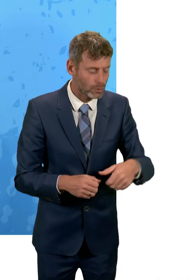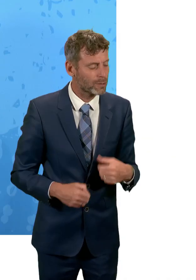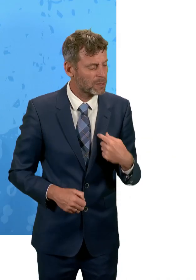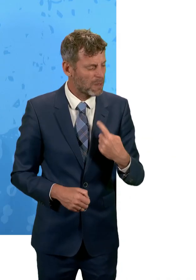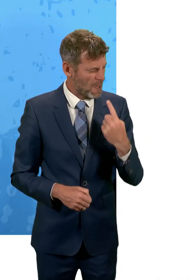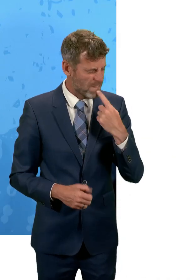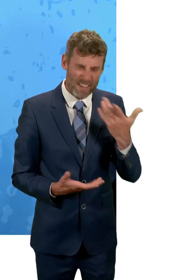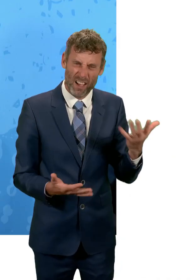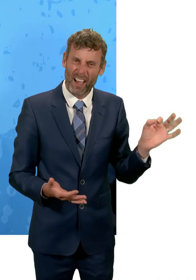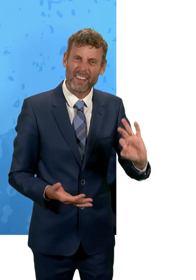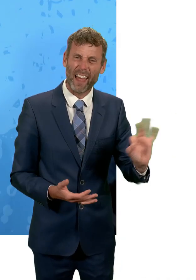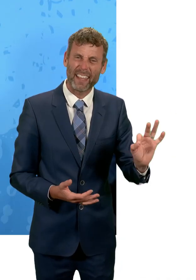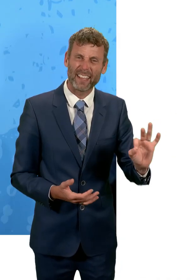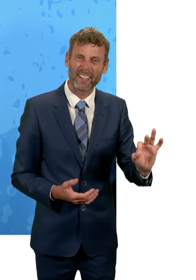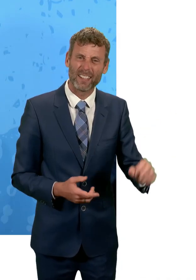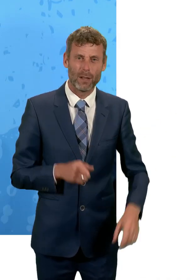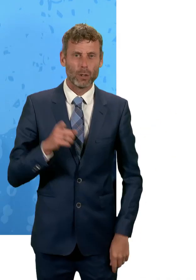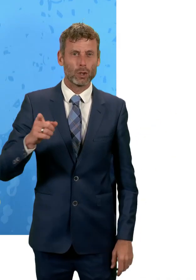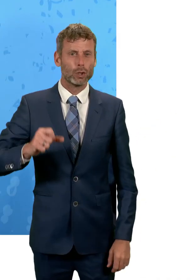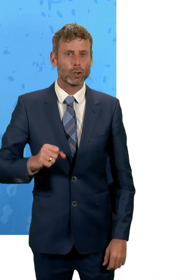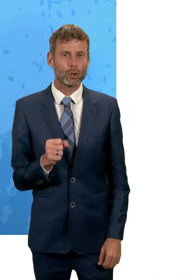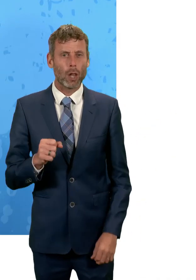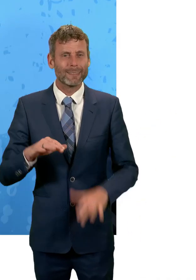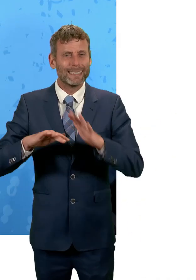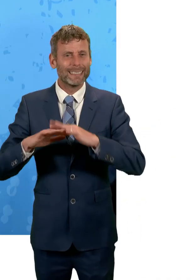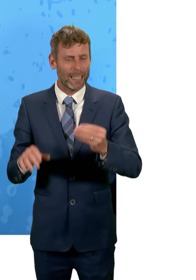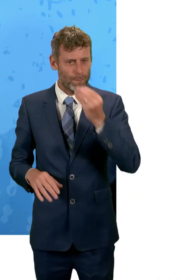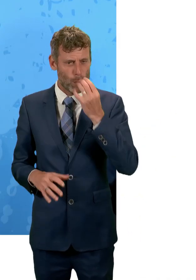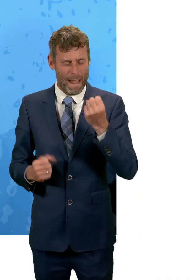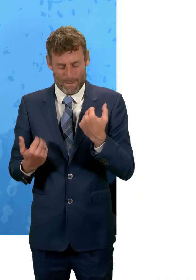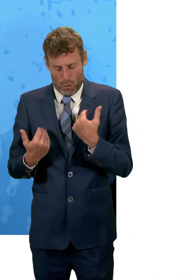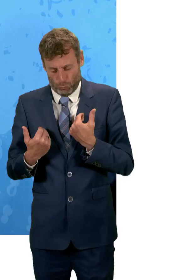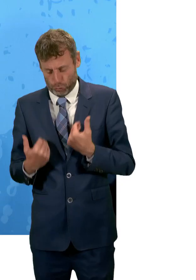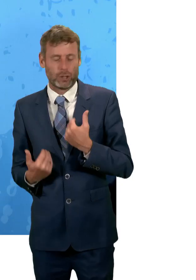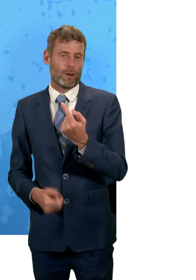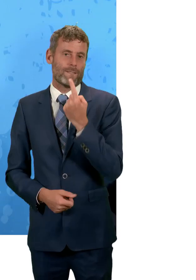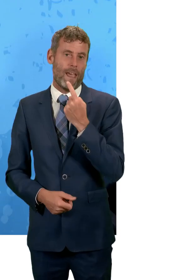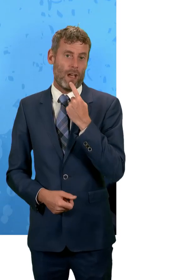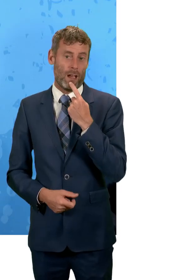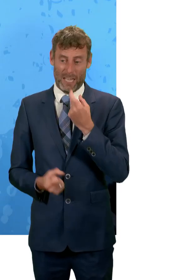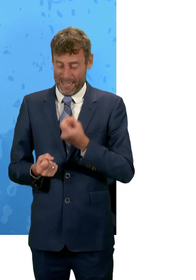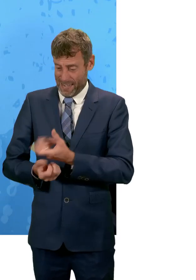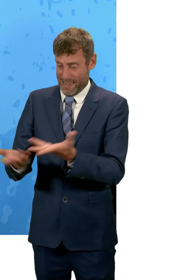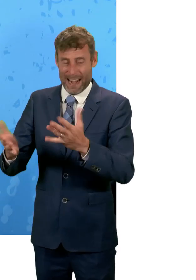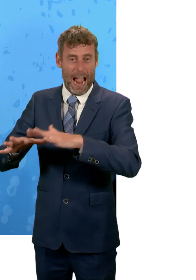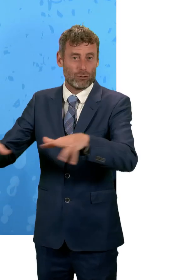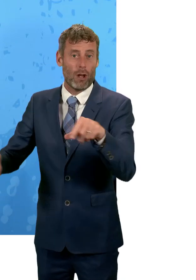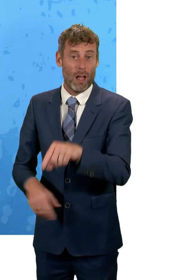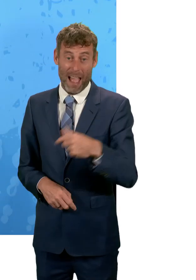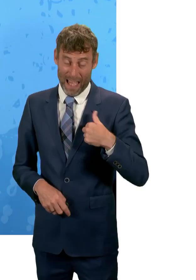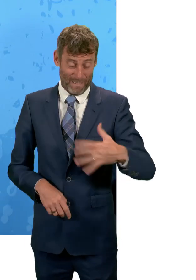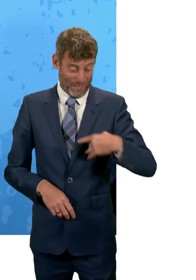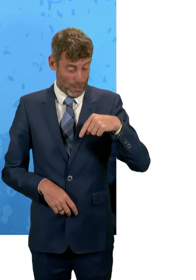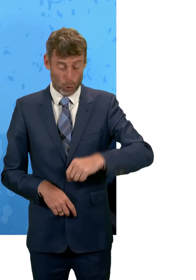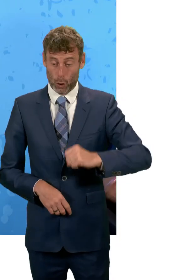Scottish seafood, that you put no effort into it, it's naturally there. So and I bang on about it a lot, but I firmly believe we have got the best produce